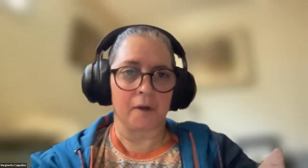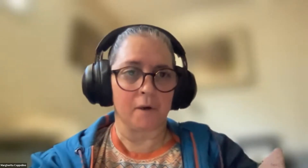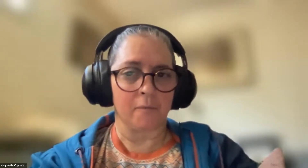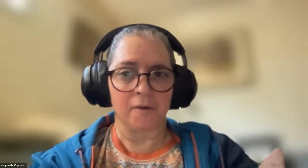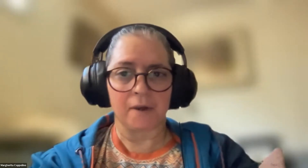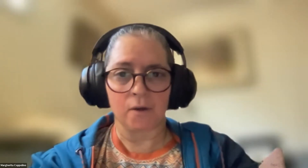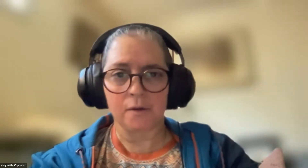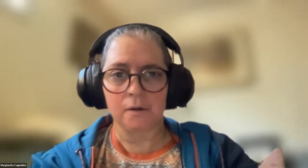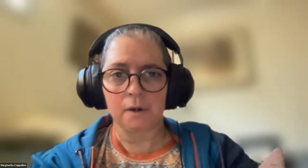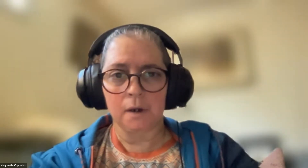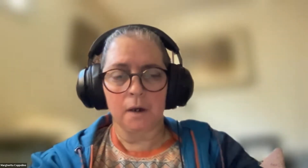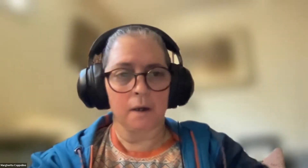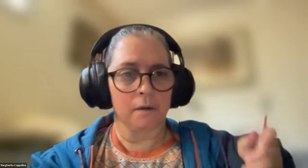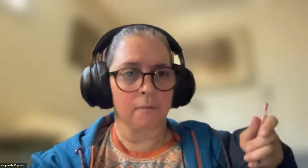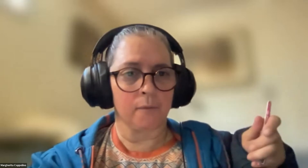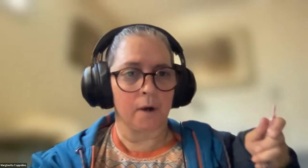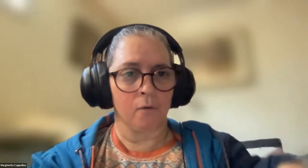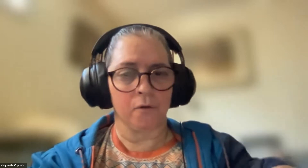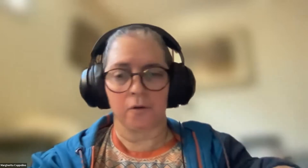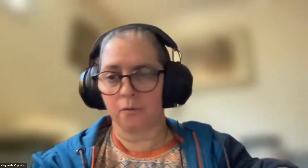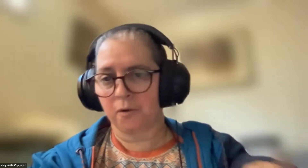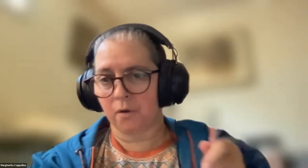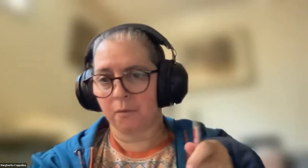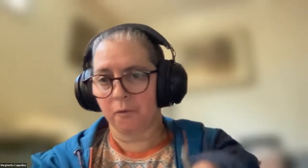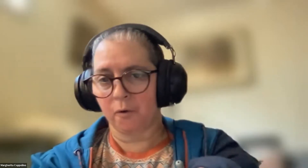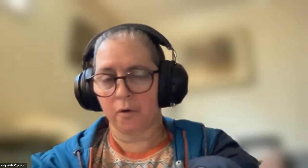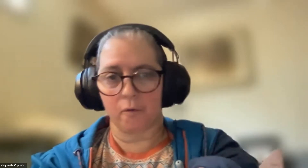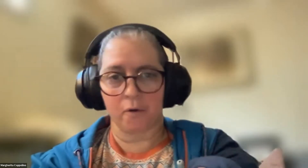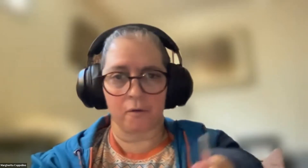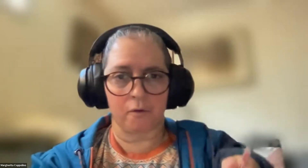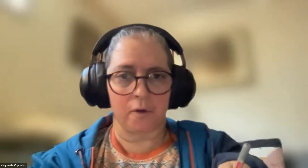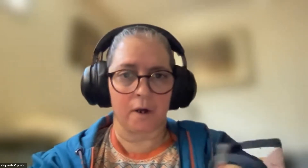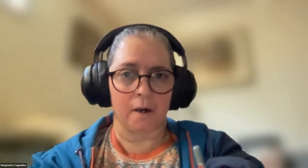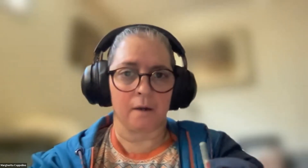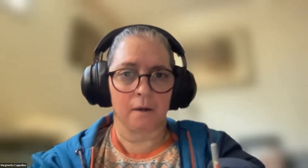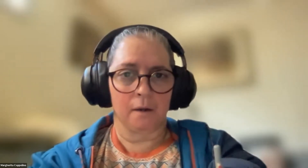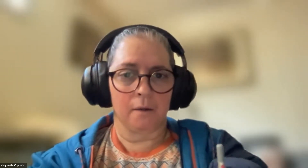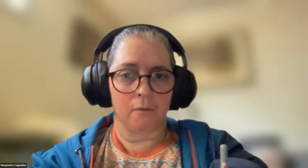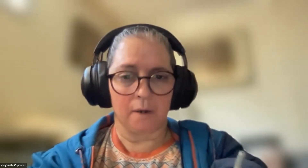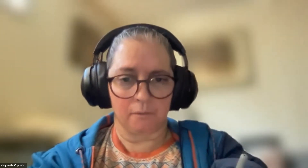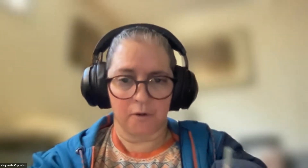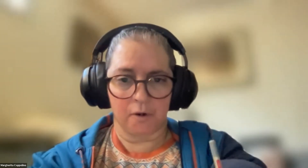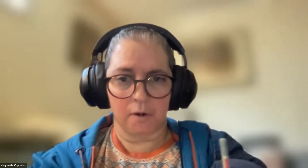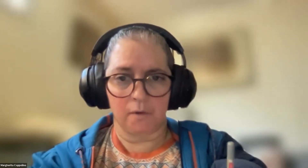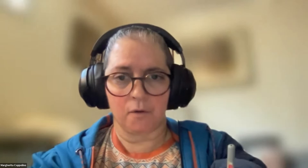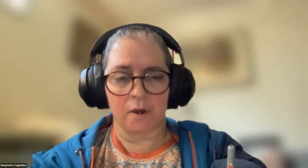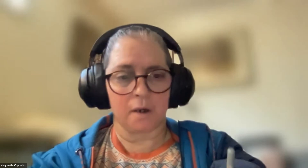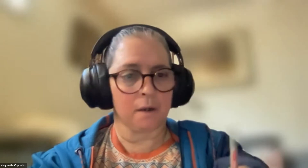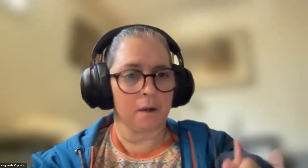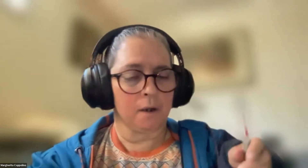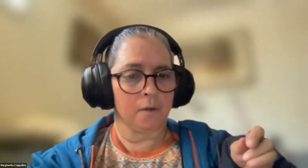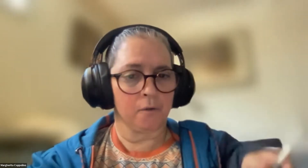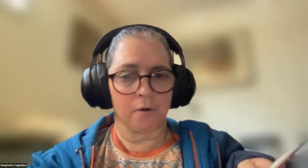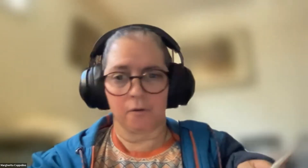much for that great presentation. And I also, particularly before we go to questions, because there are one particularly in the